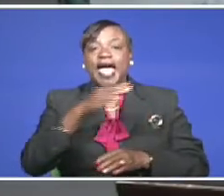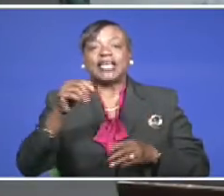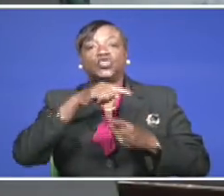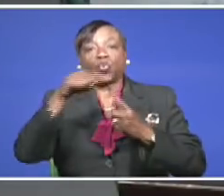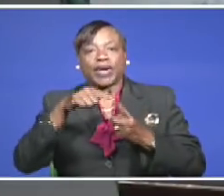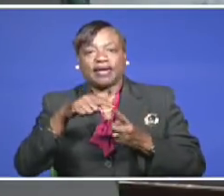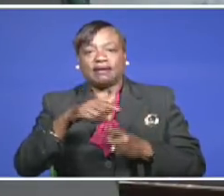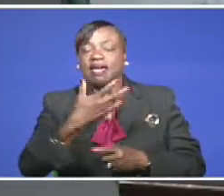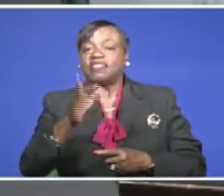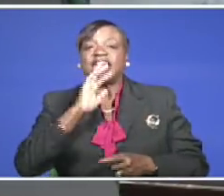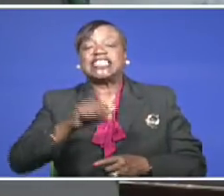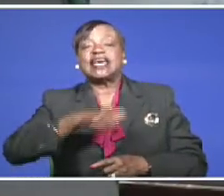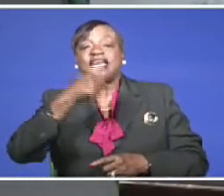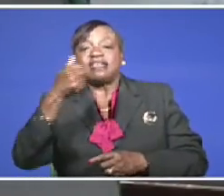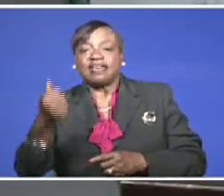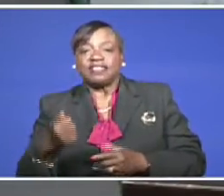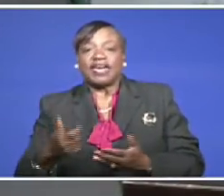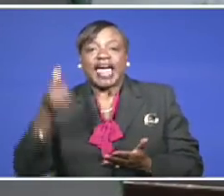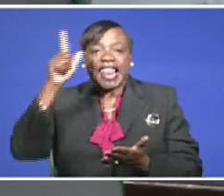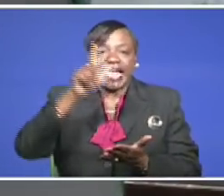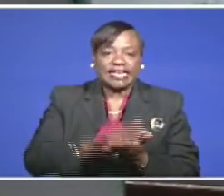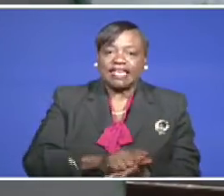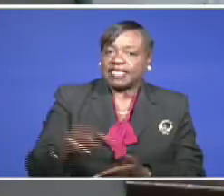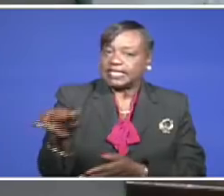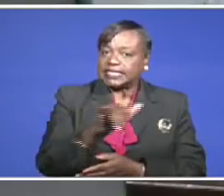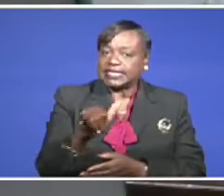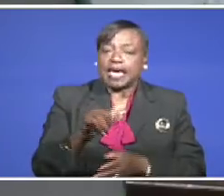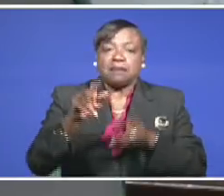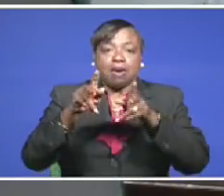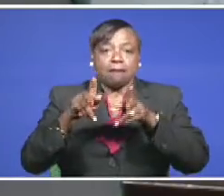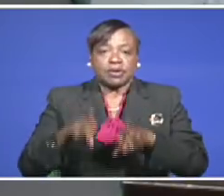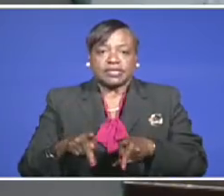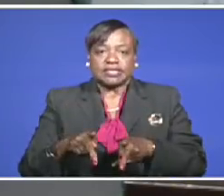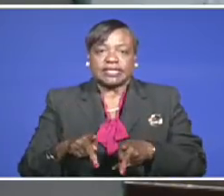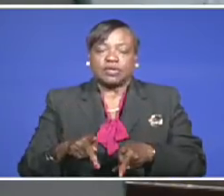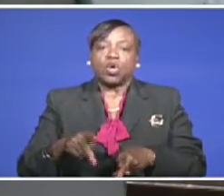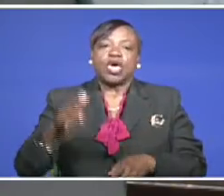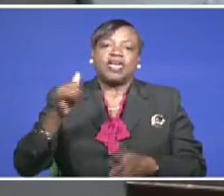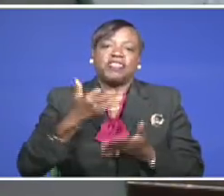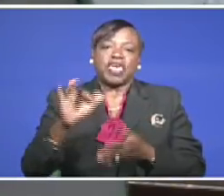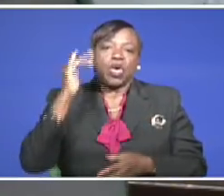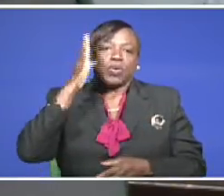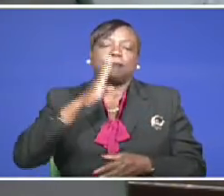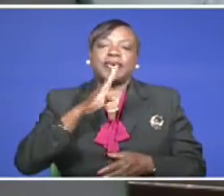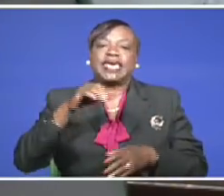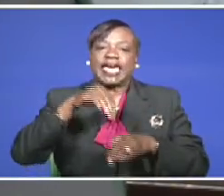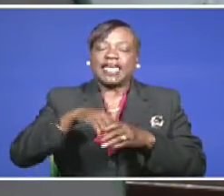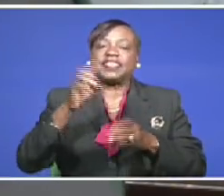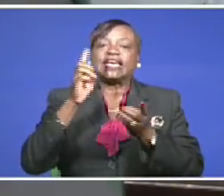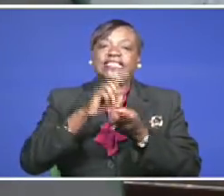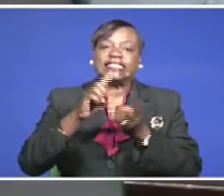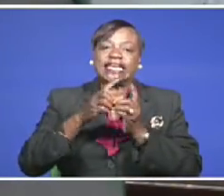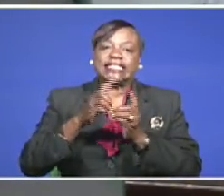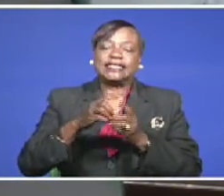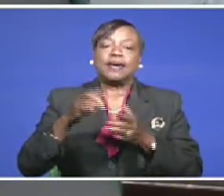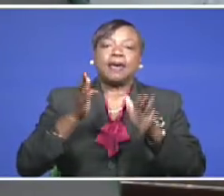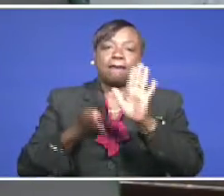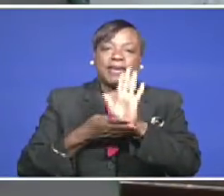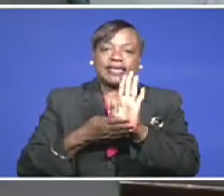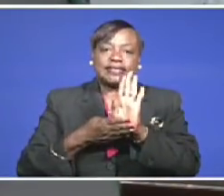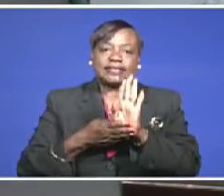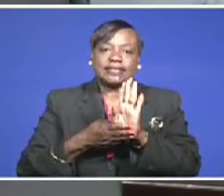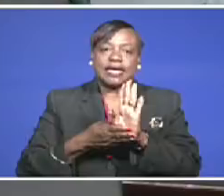landing, repetitively of the same persons, there will be a database to identify whom these